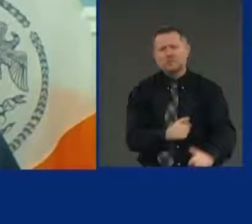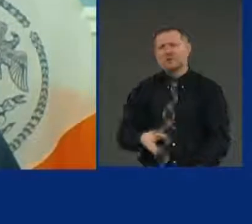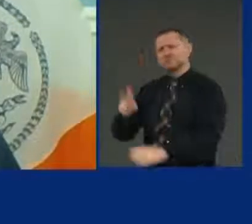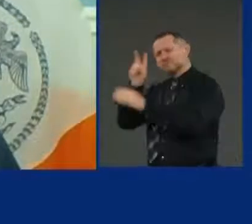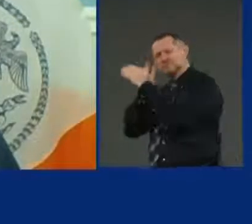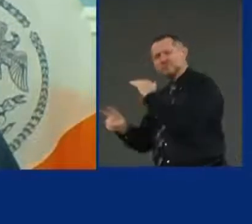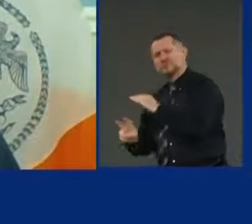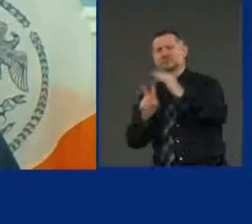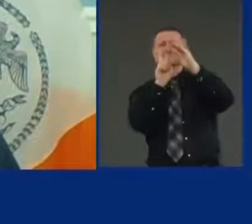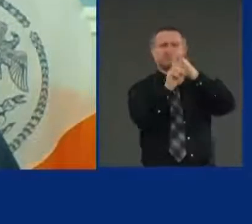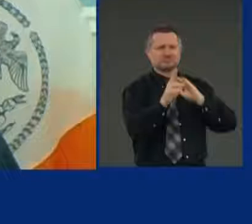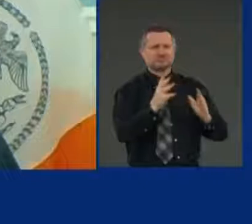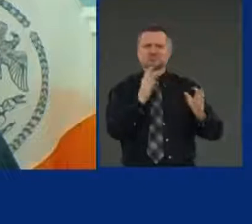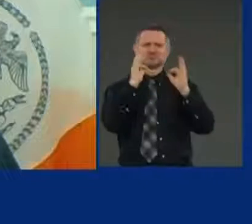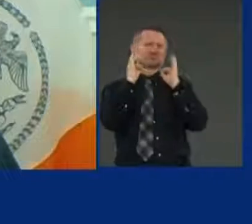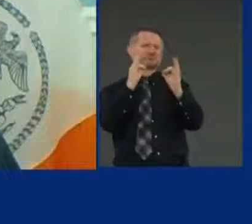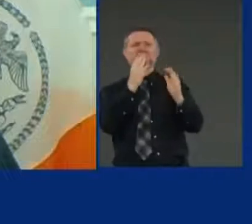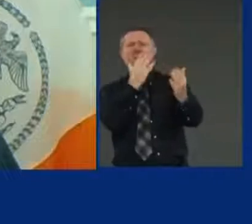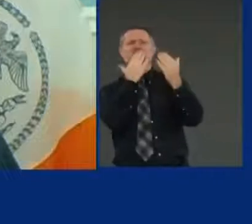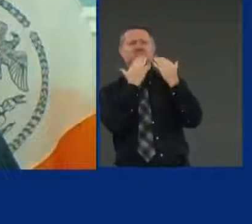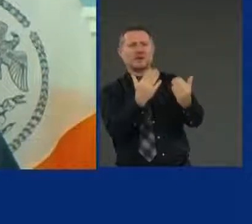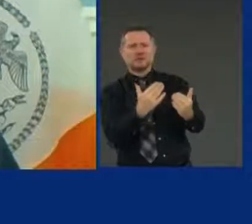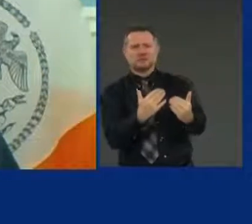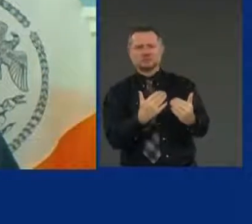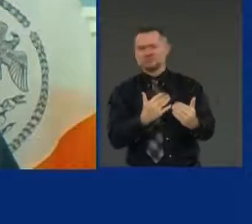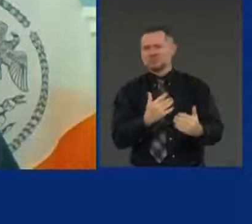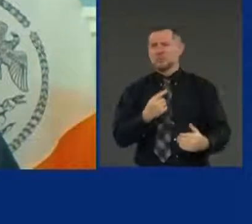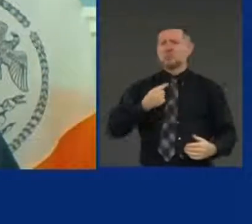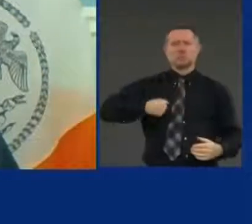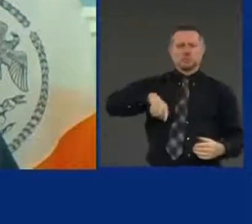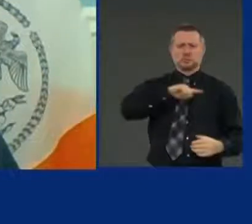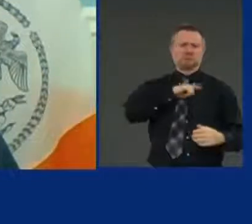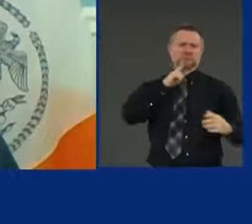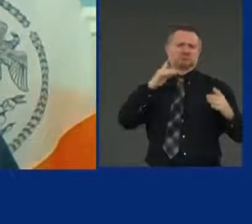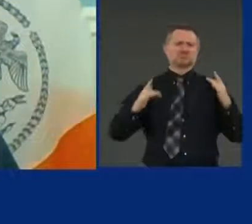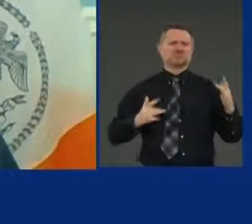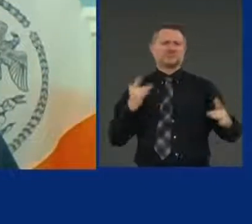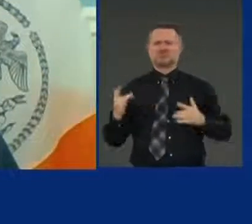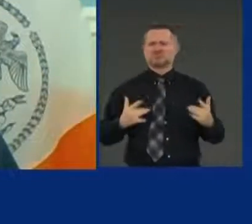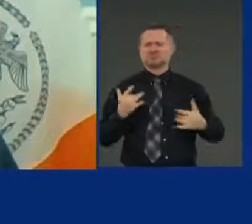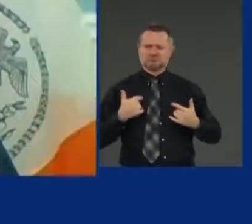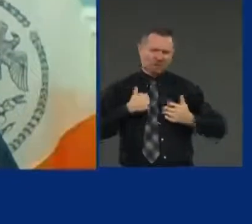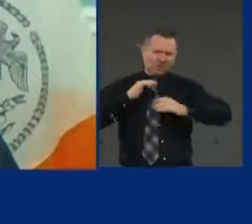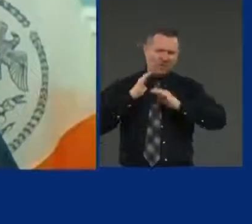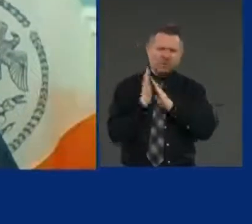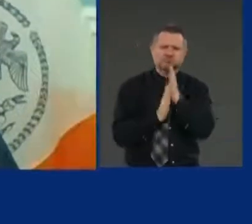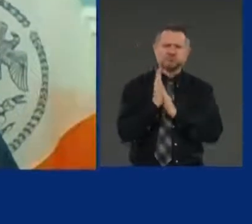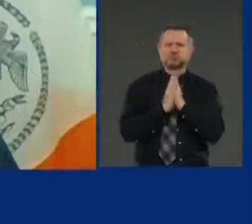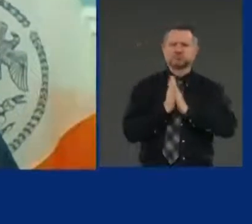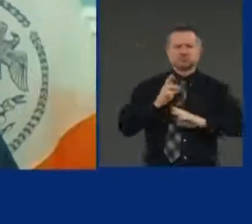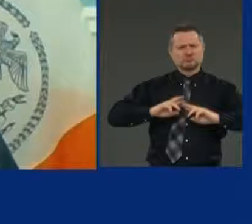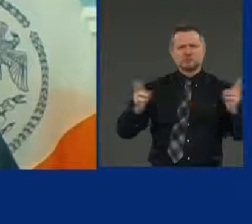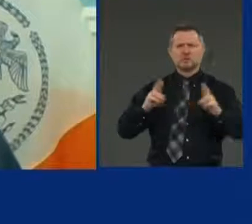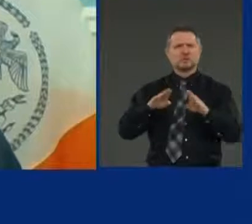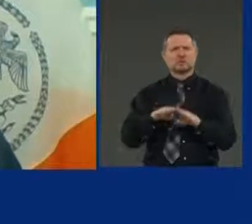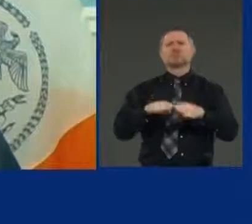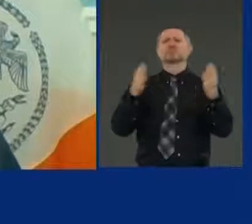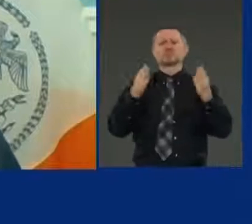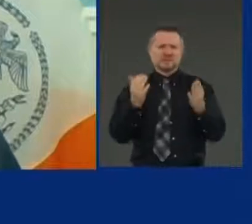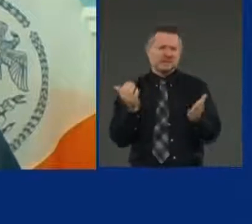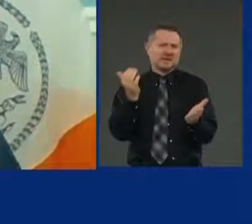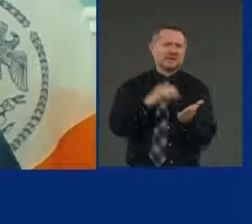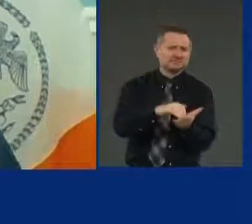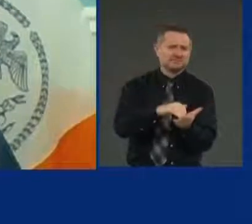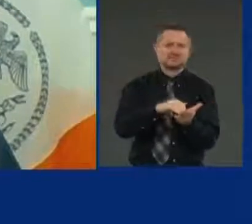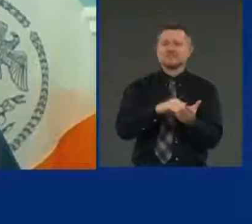that. We are excited to get to the point of a restart for New York City. And